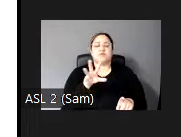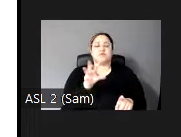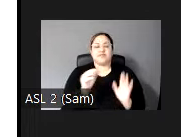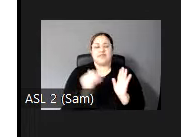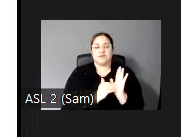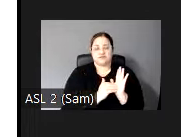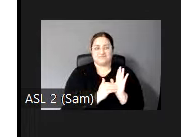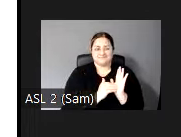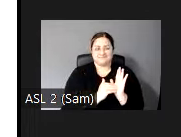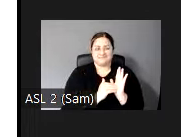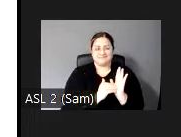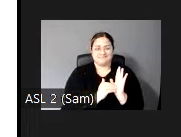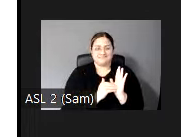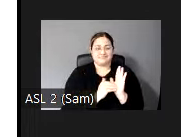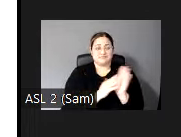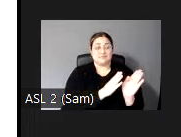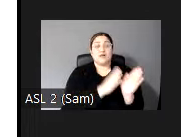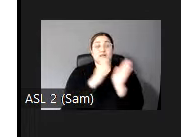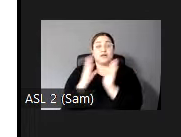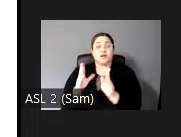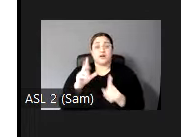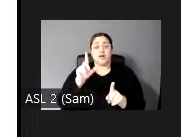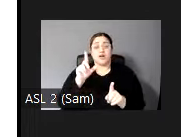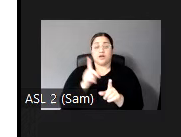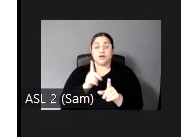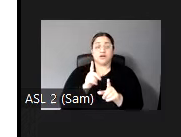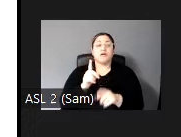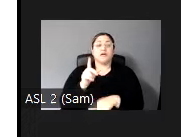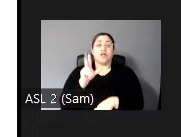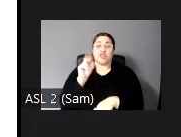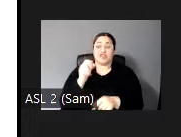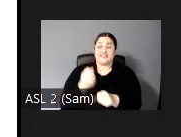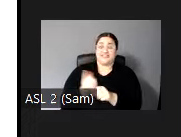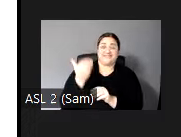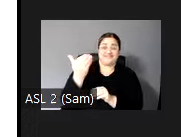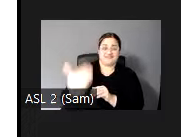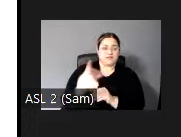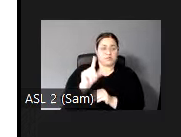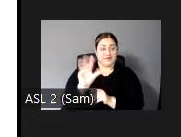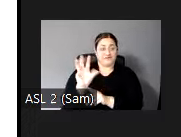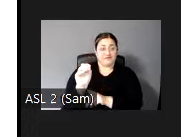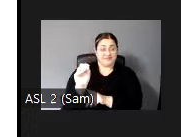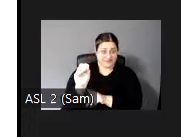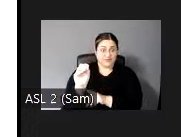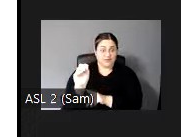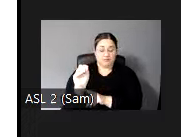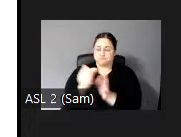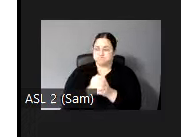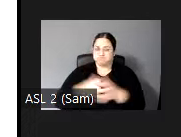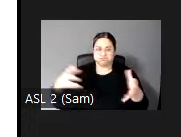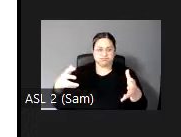2050 column, the number will explode for lots of different reasons. But the one that we hear about the